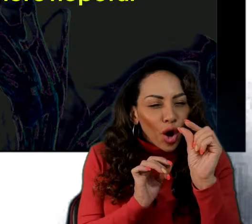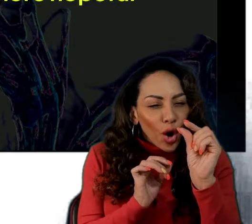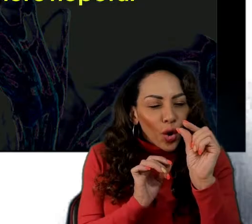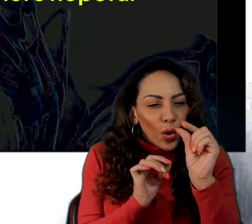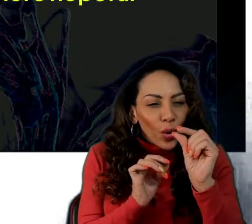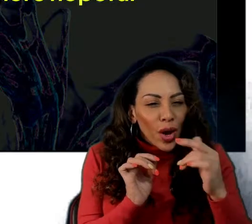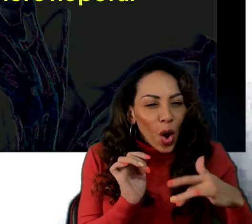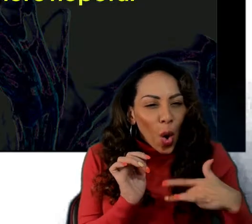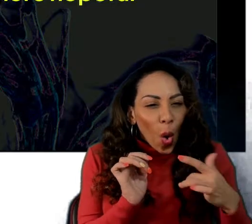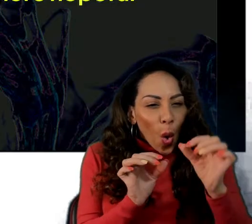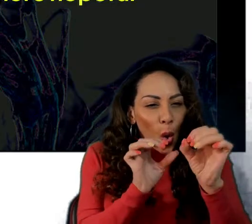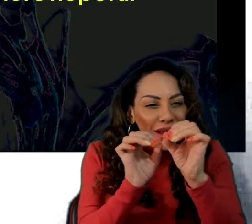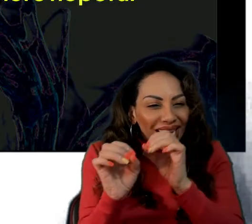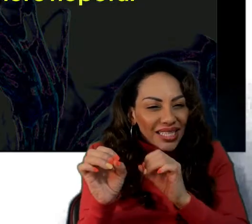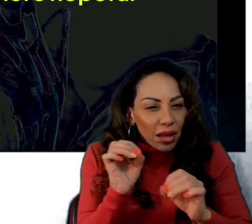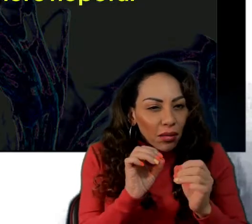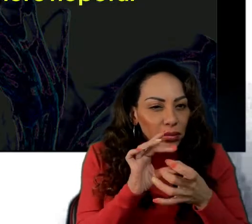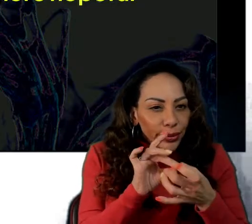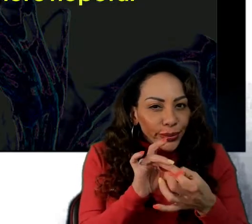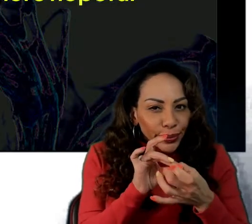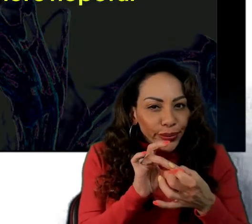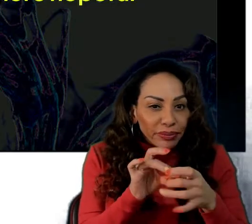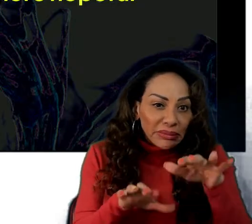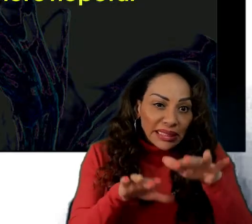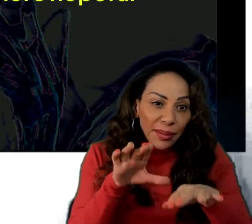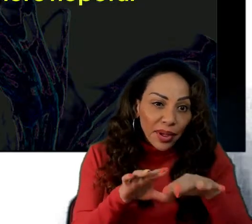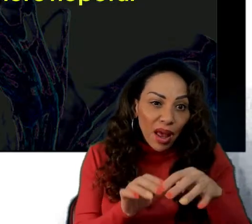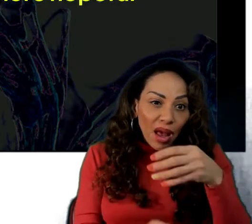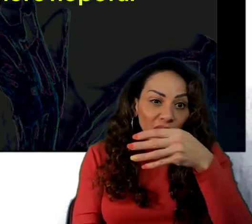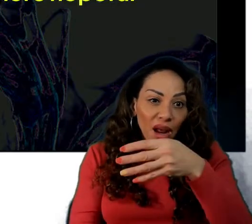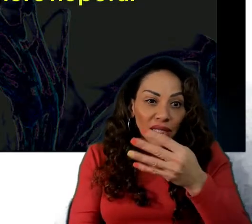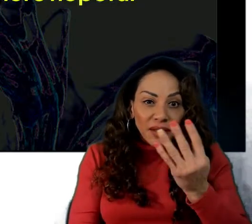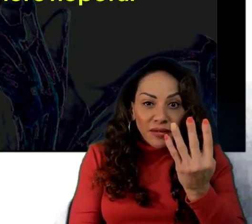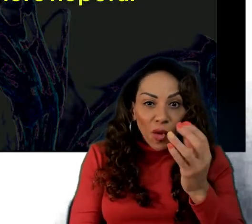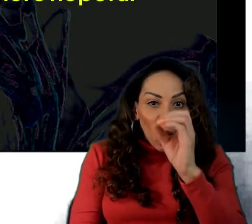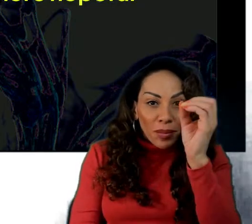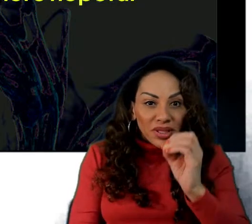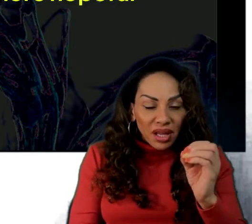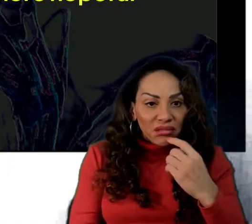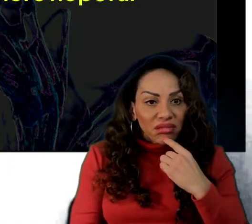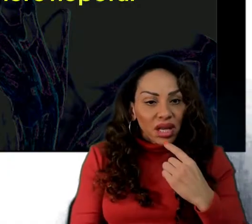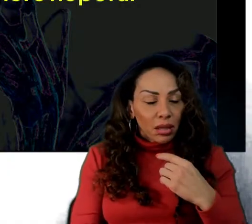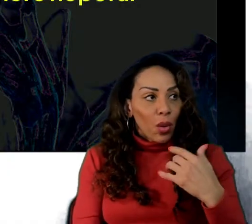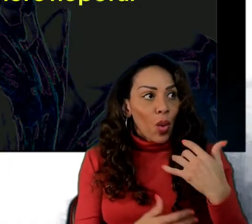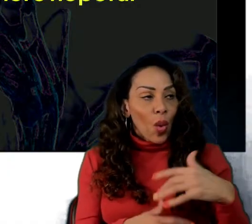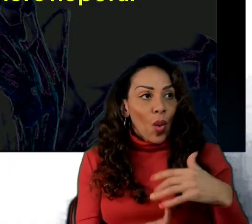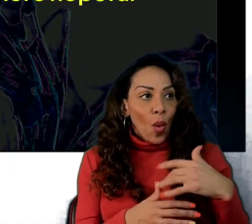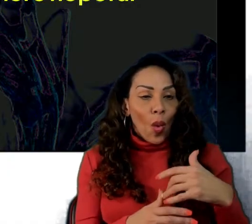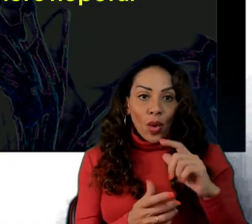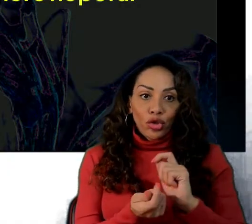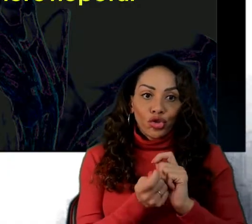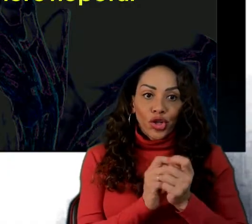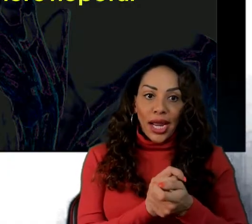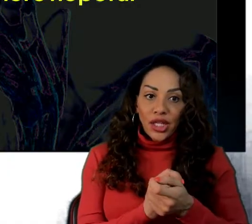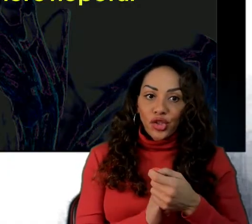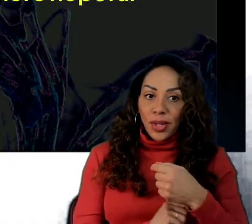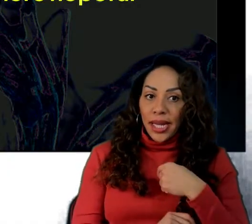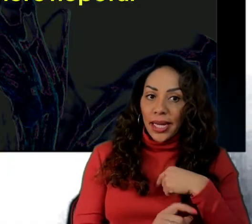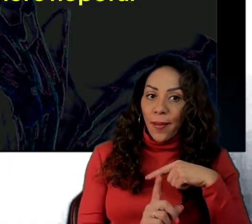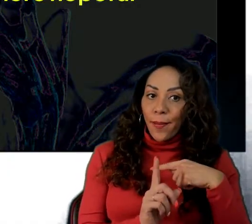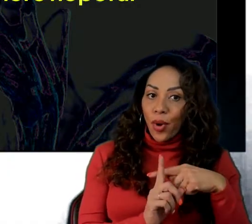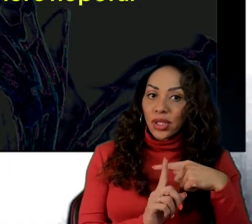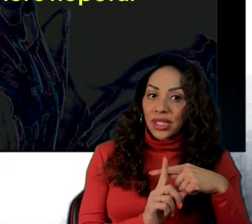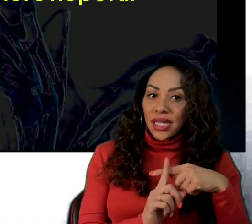And similar amount, 94.5, said that the experience changed them in some kind of positive way towards feeling more